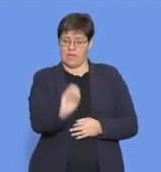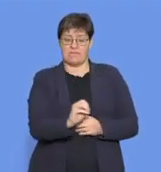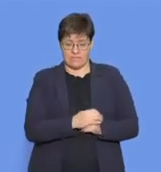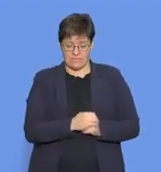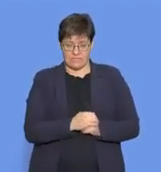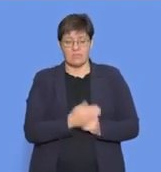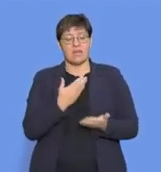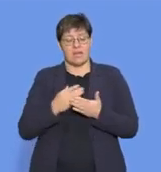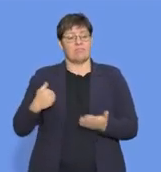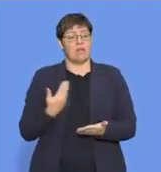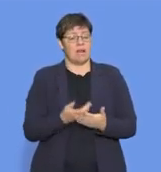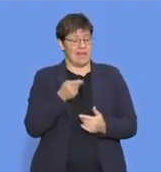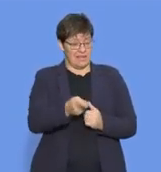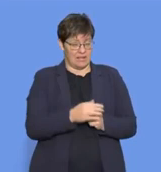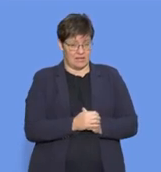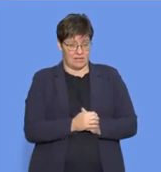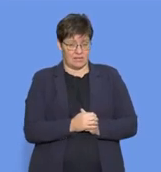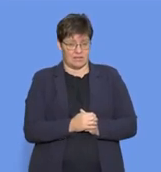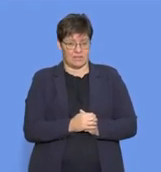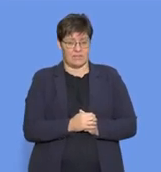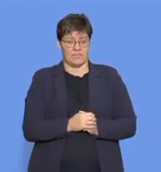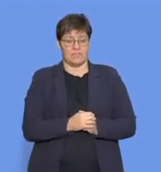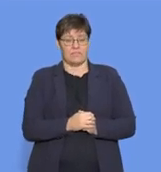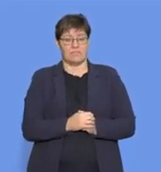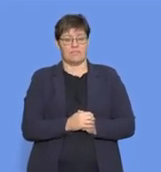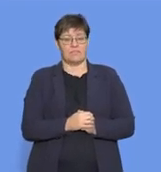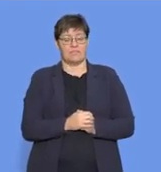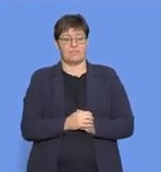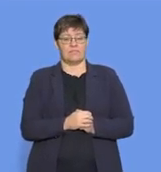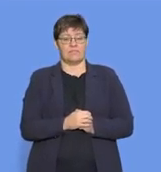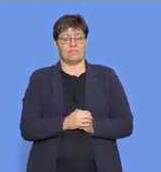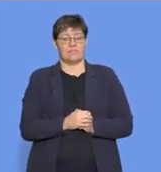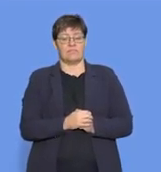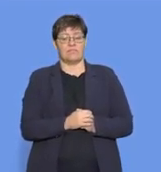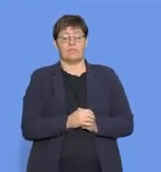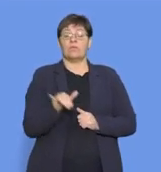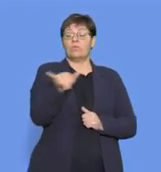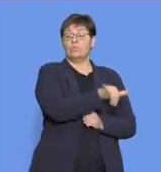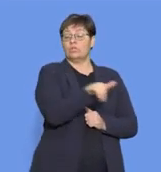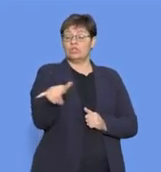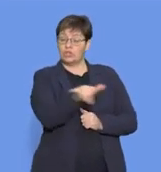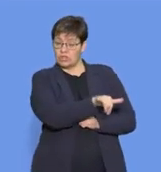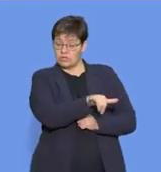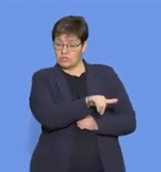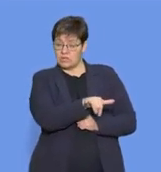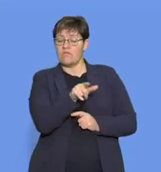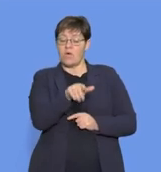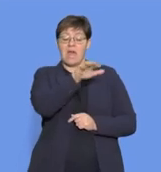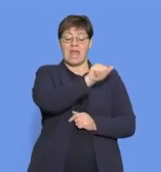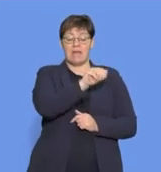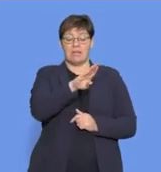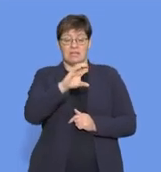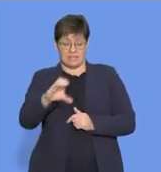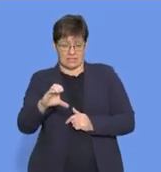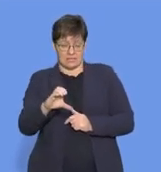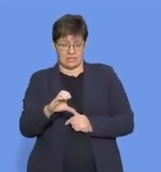for, which means we can apply the cosine rule. Now, which version of the cosine rule? Remember, for